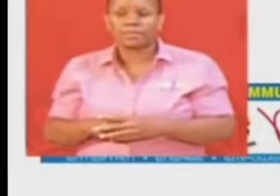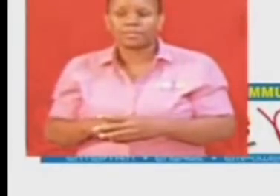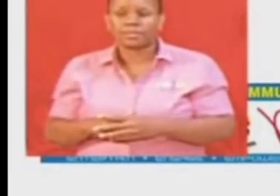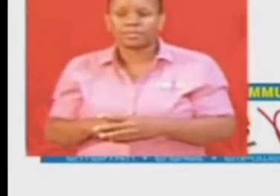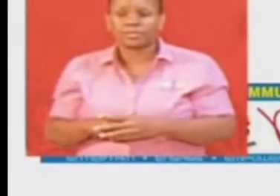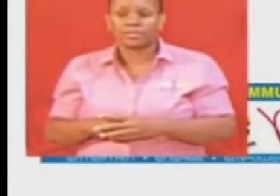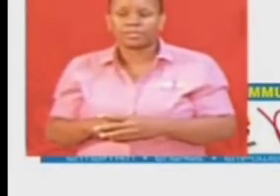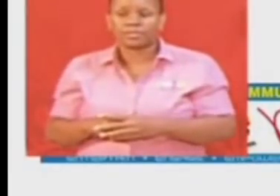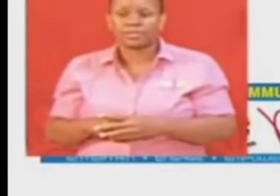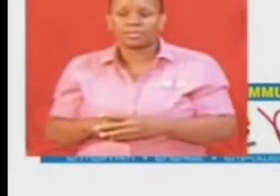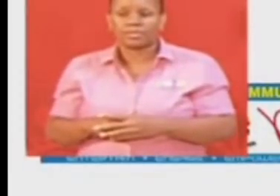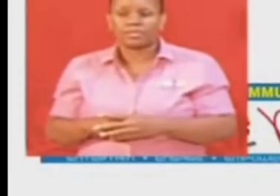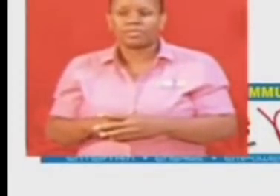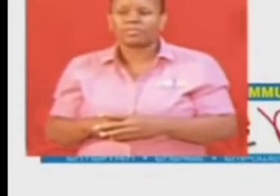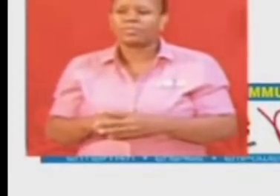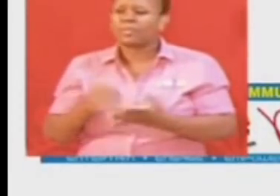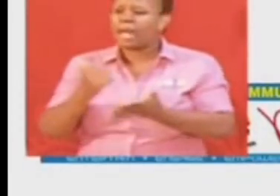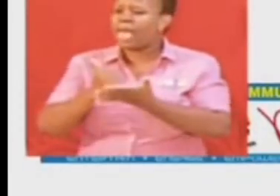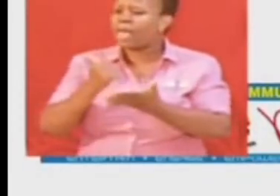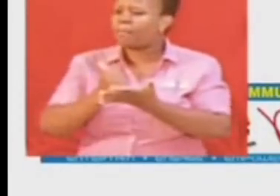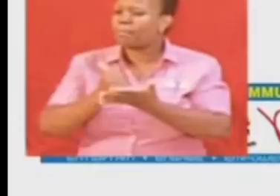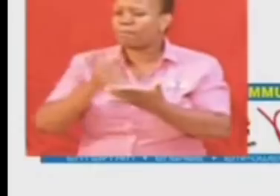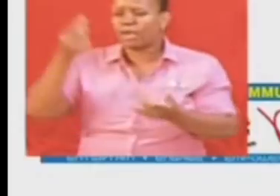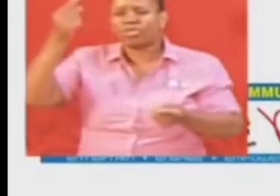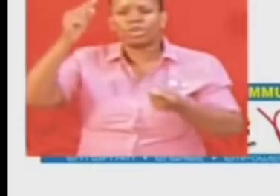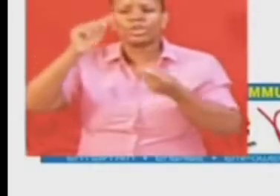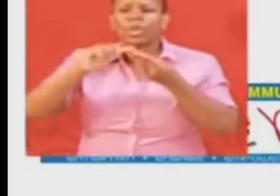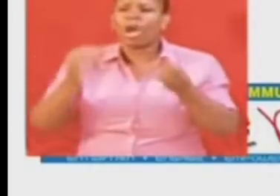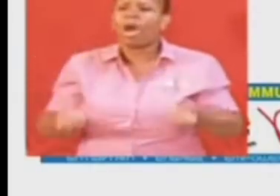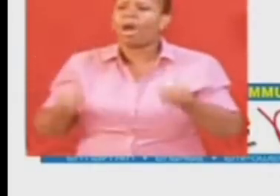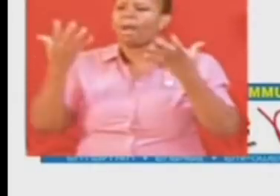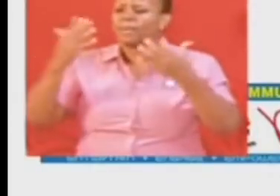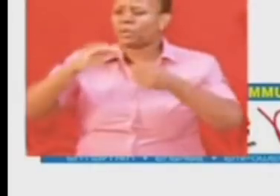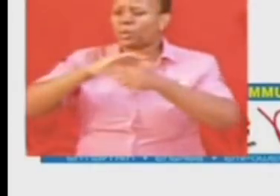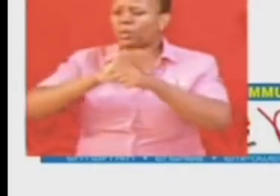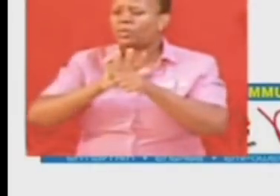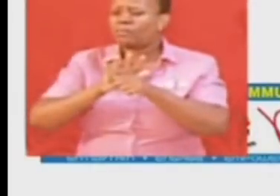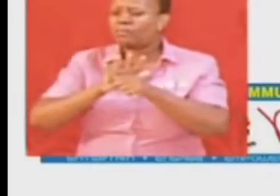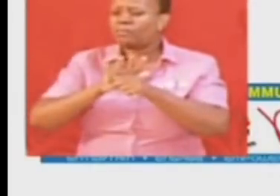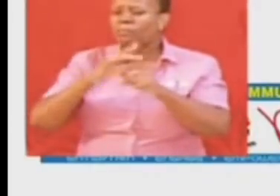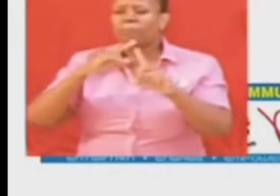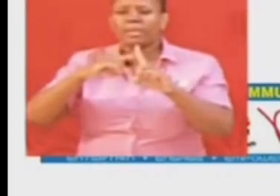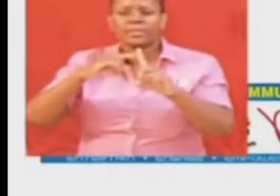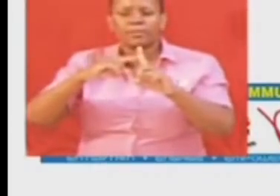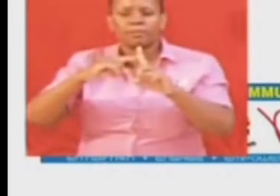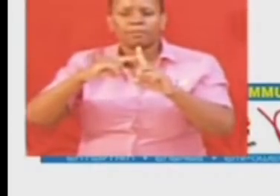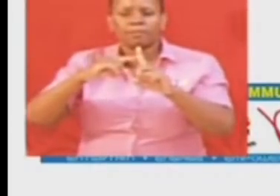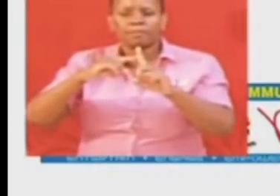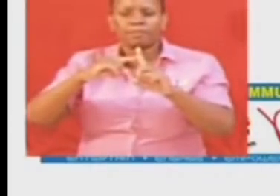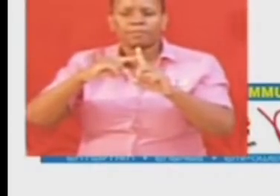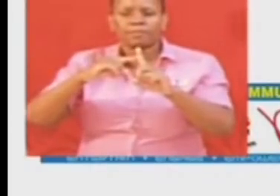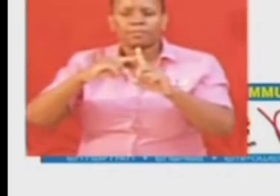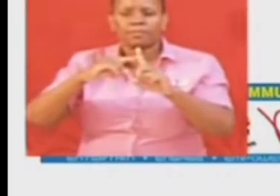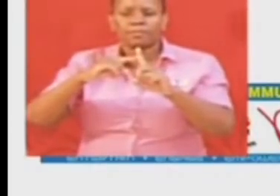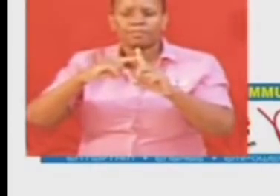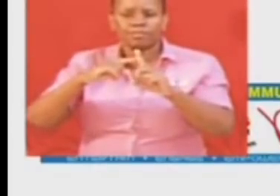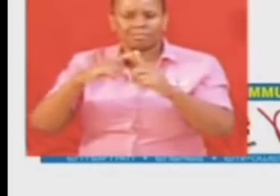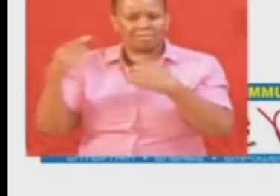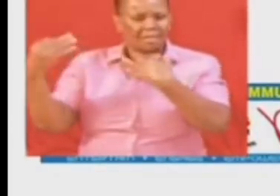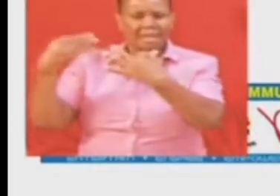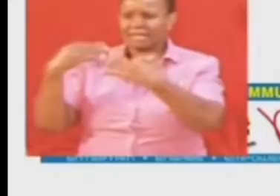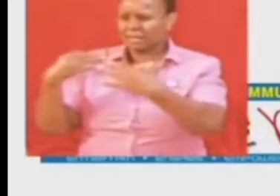also? And secondly, yesterday, the WHO said some countries are experiencing problems to get the